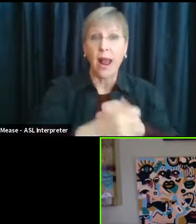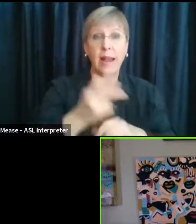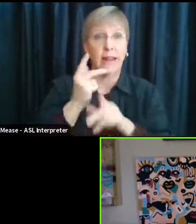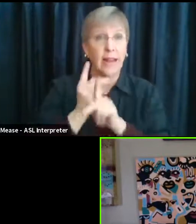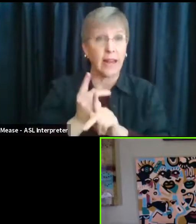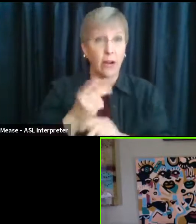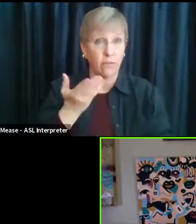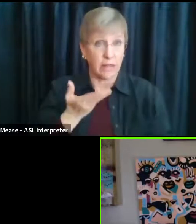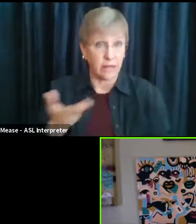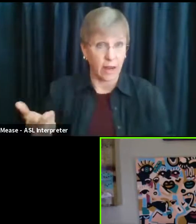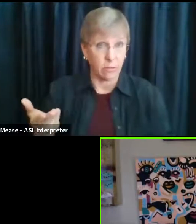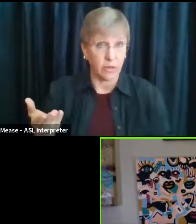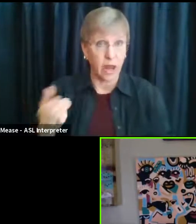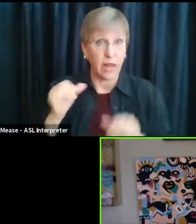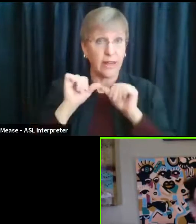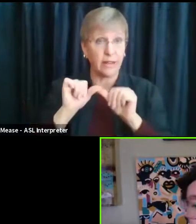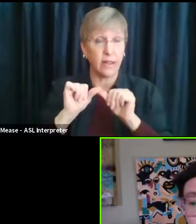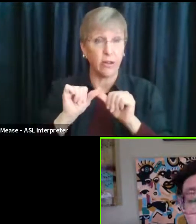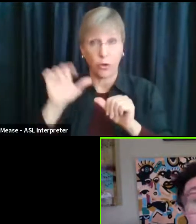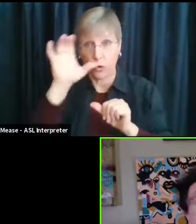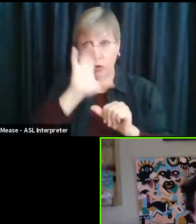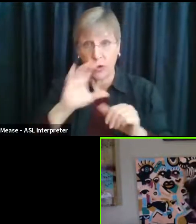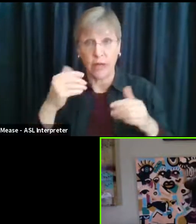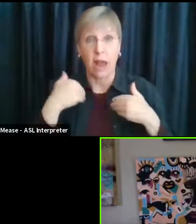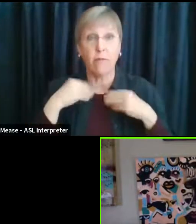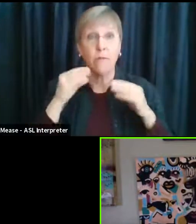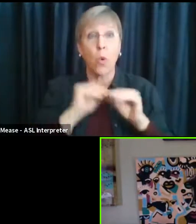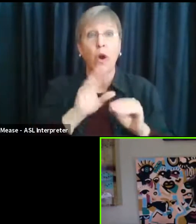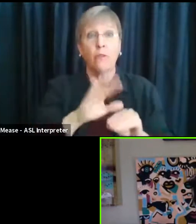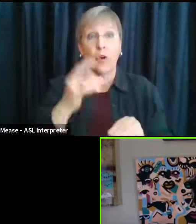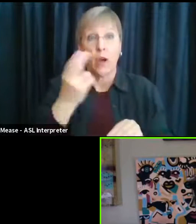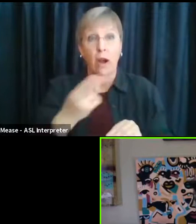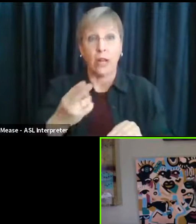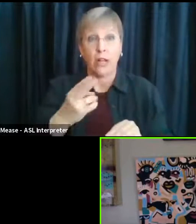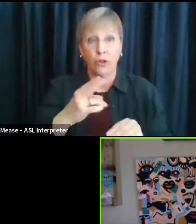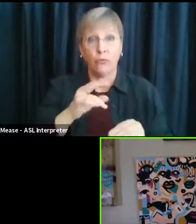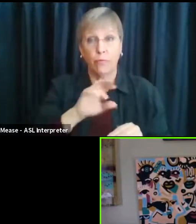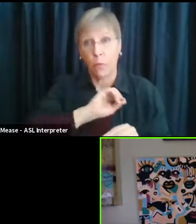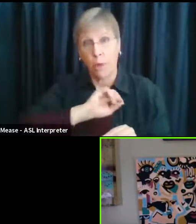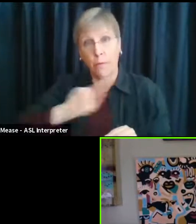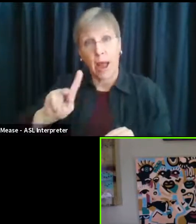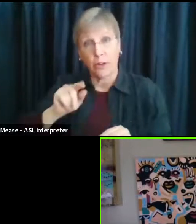these items and for continuing to seek to have more of your heritage returned to you?